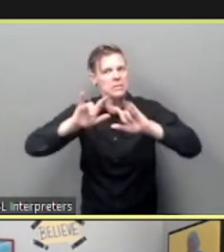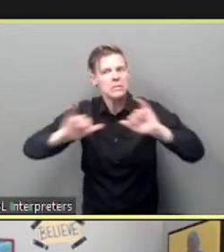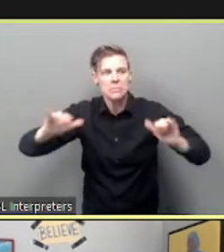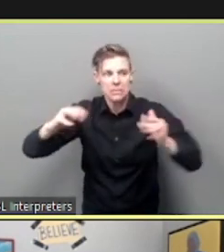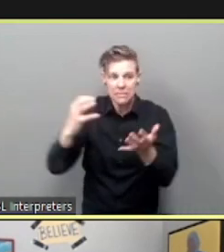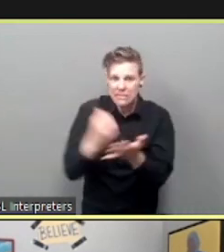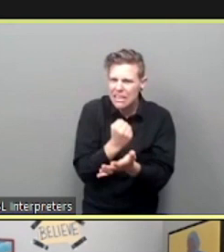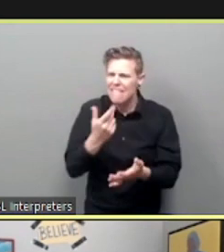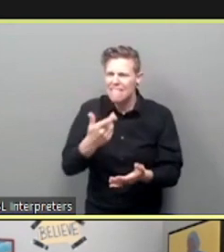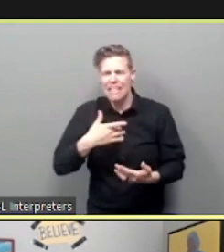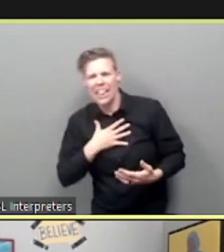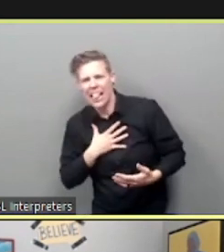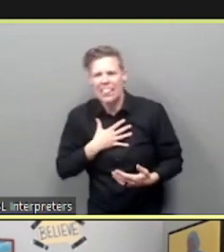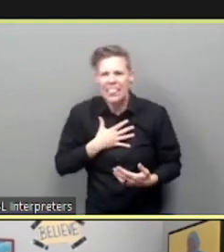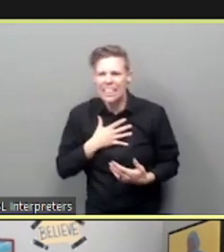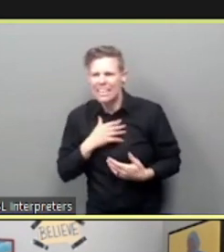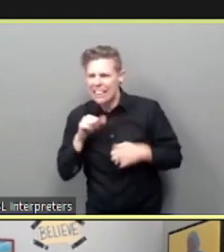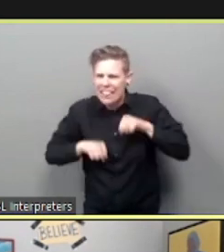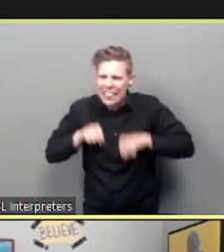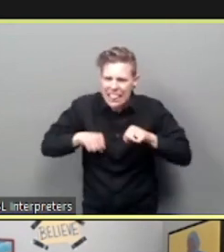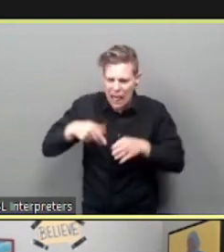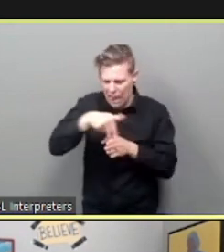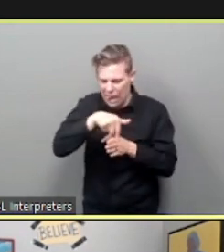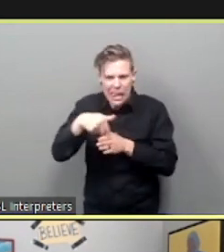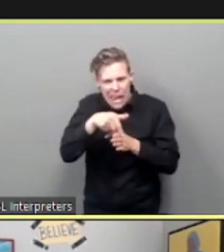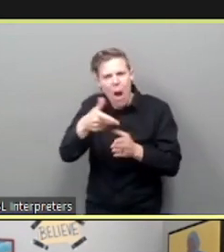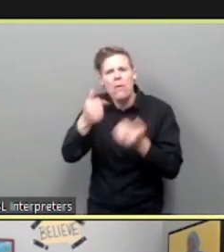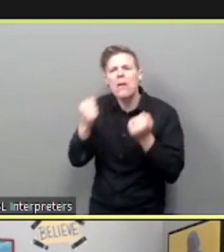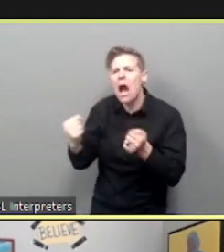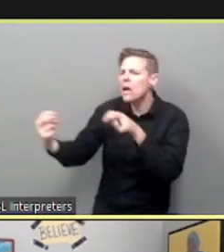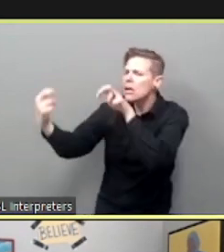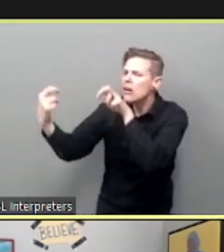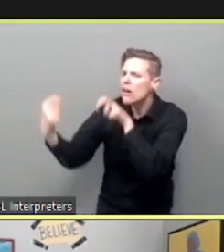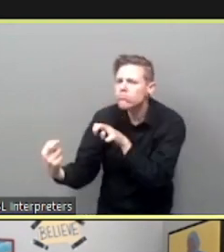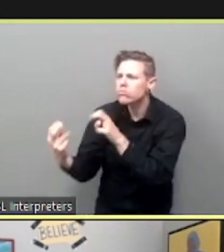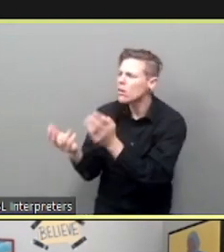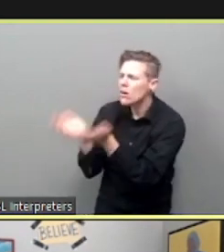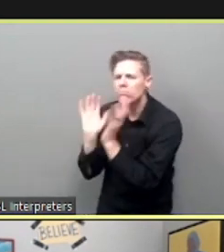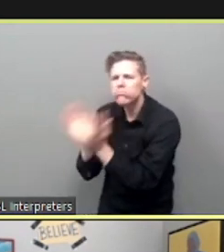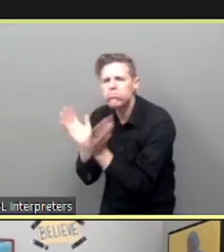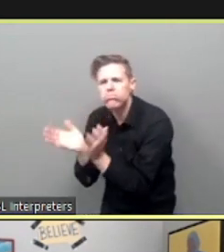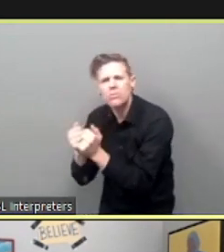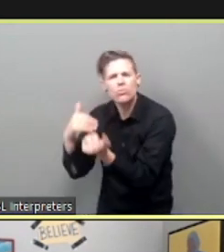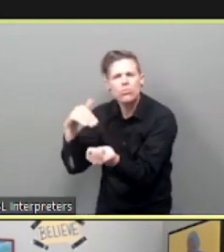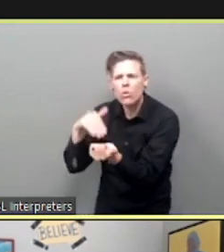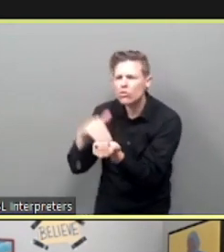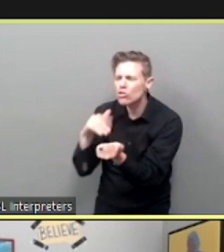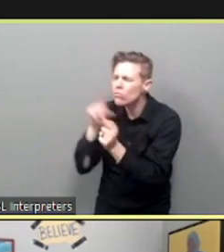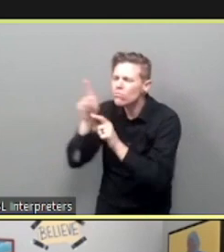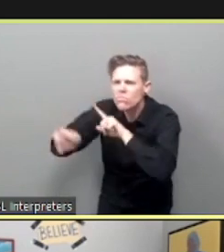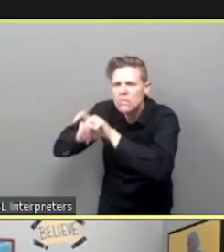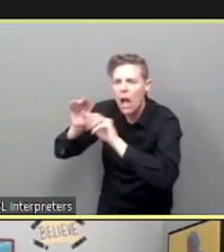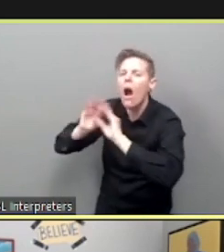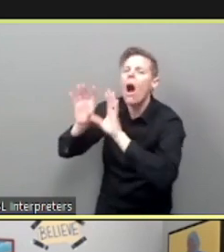questions about COVID vaccine or your eligibility for a booster dose, definitely do that. Next slide.